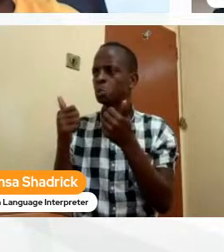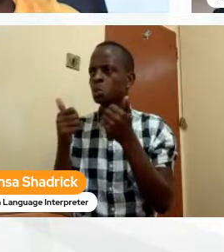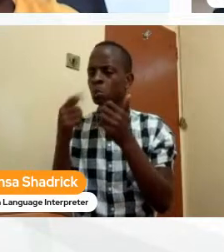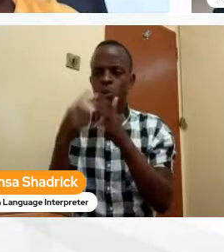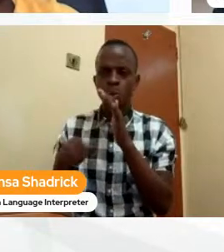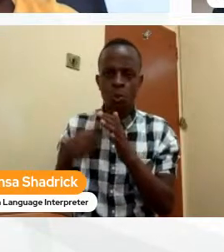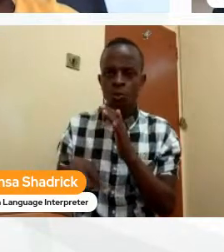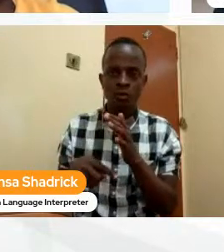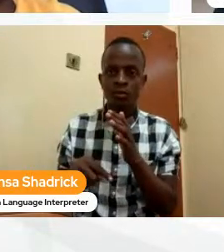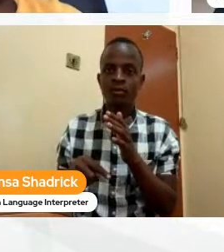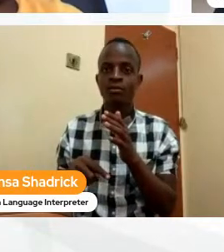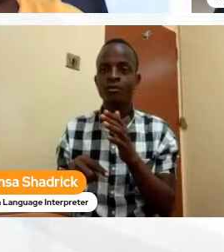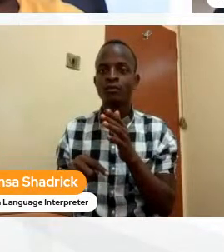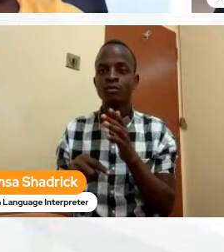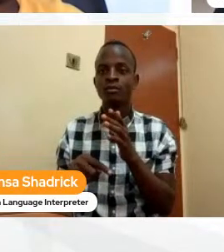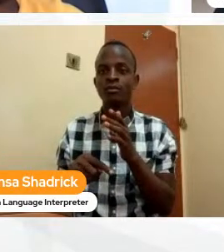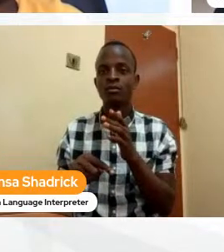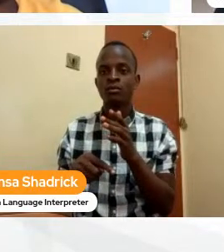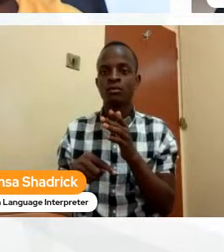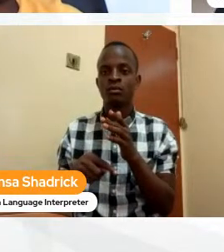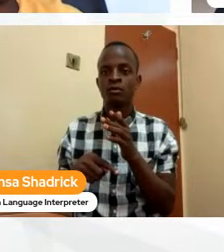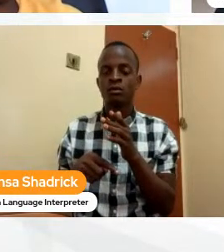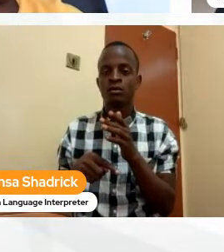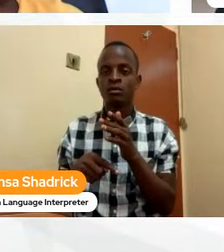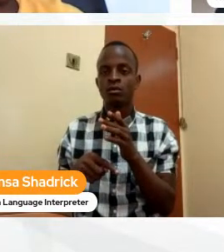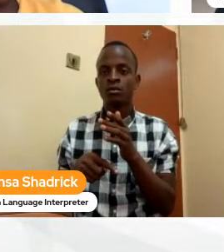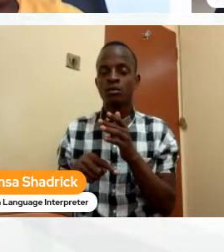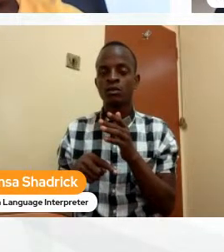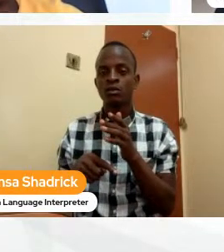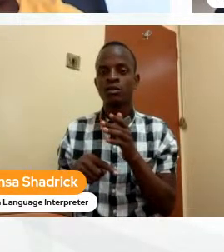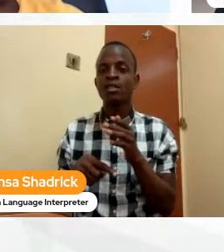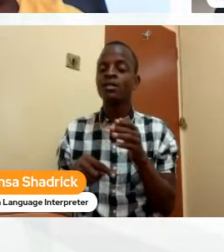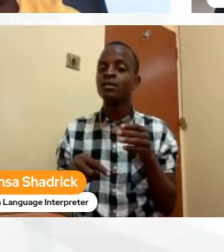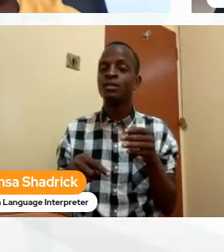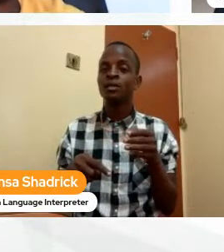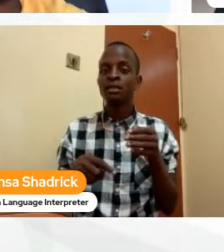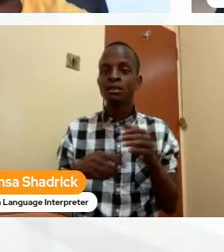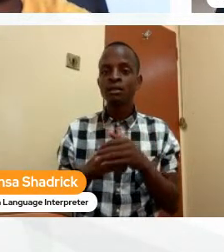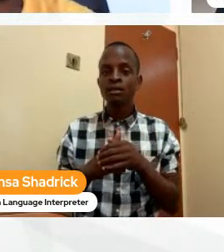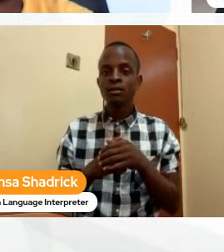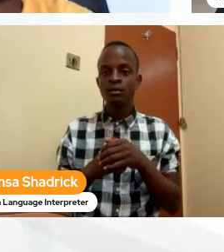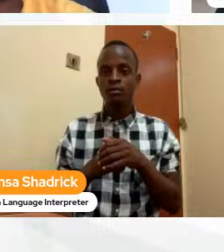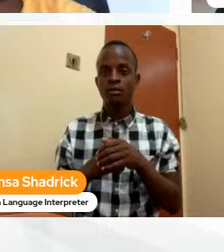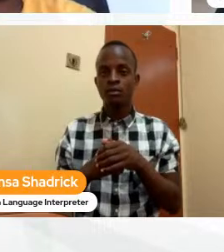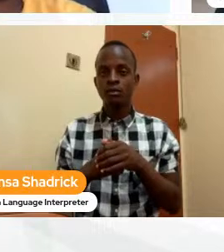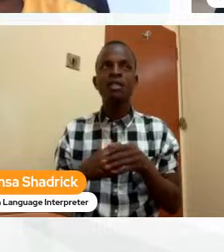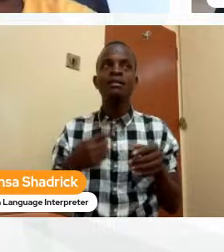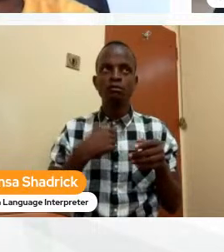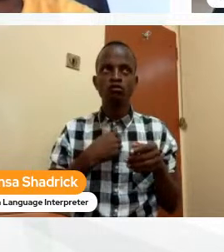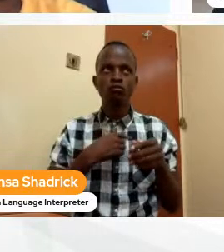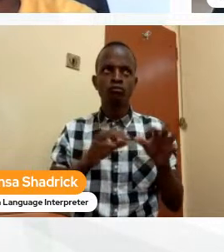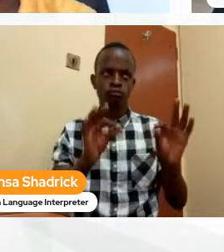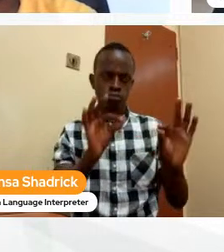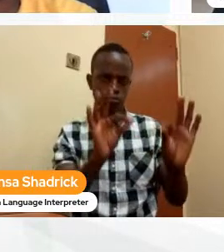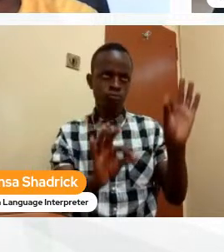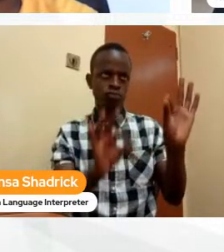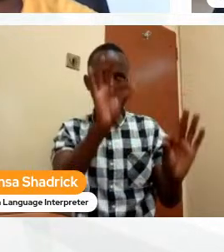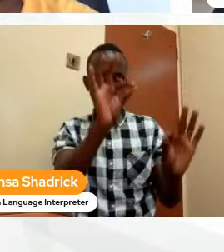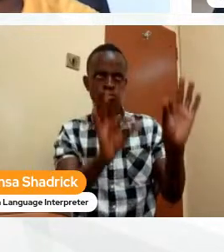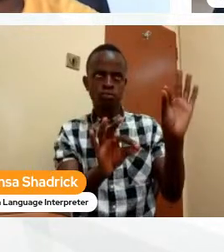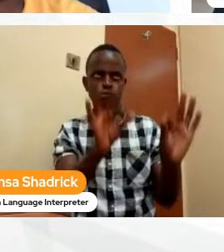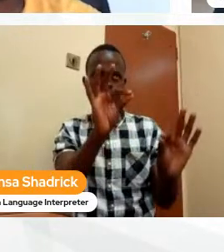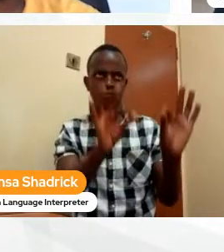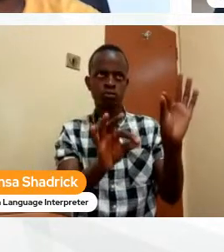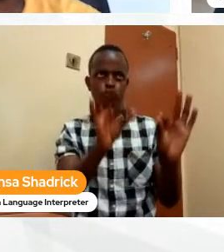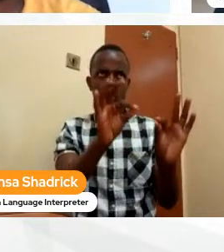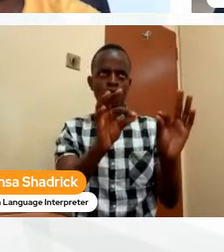enjoy what they do. And we are yet to do an assessment of the health heroes that we've been able to